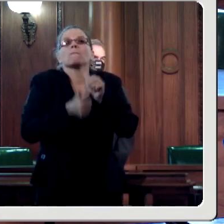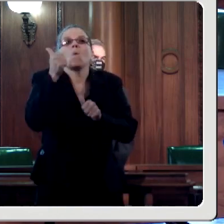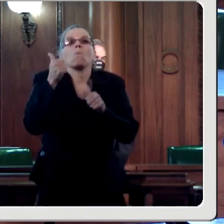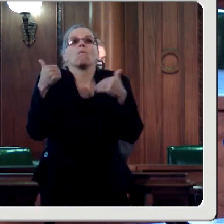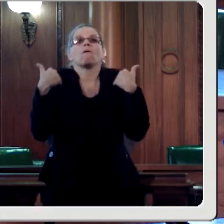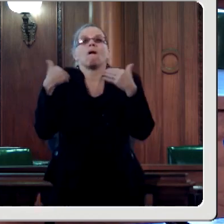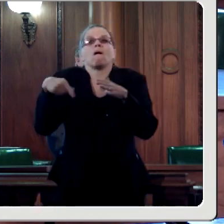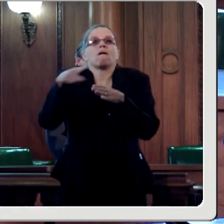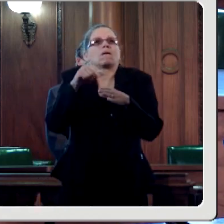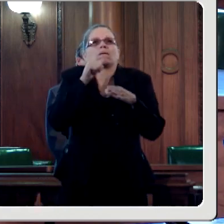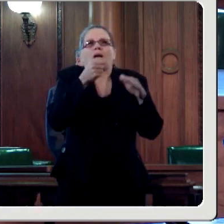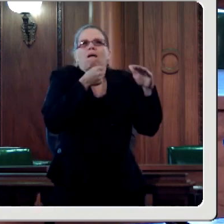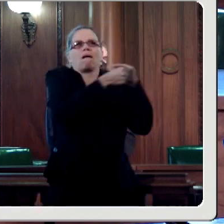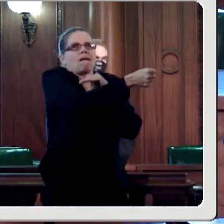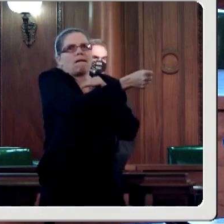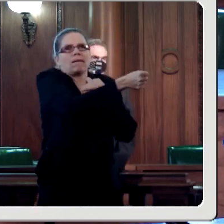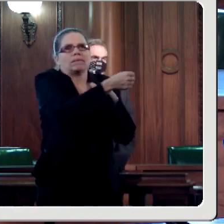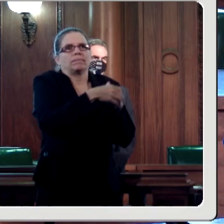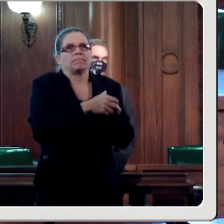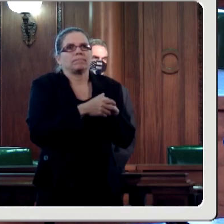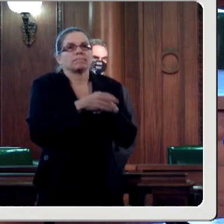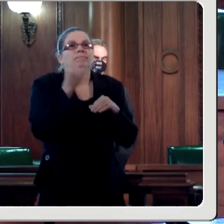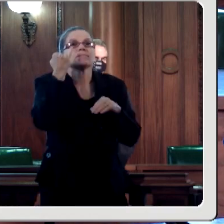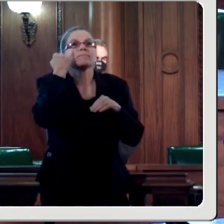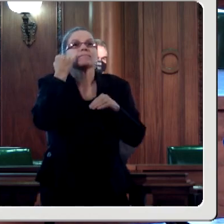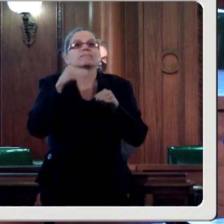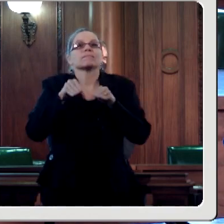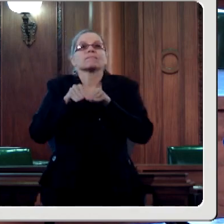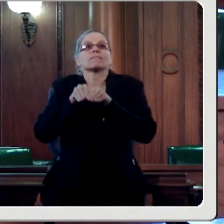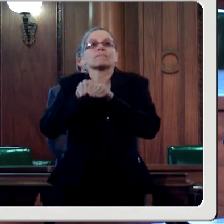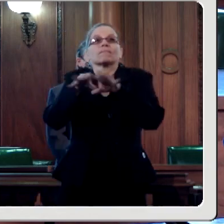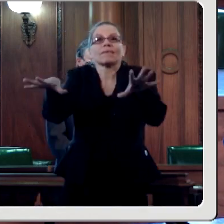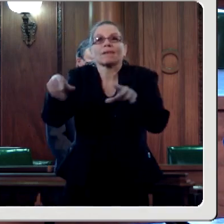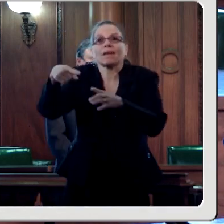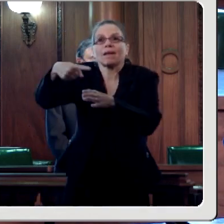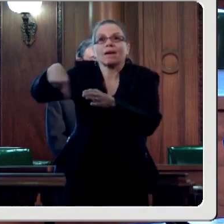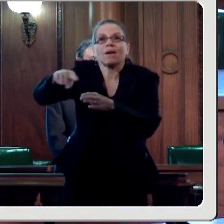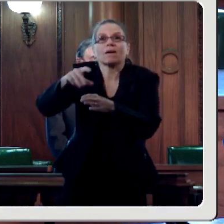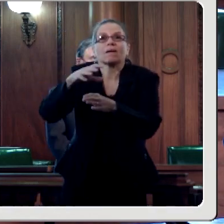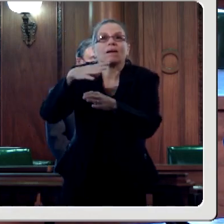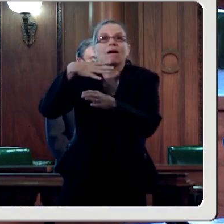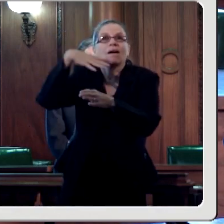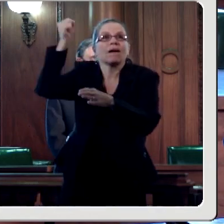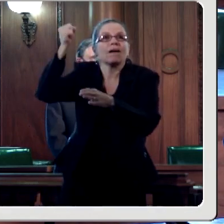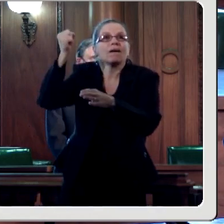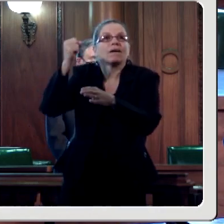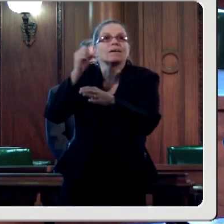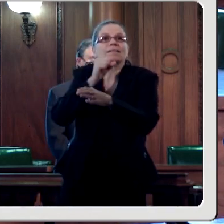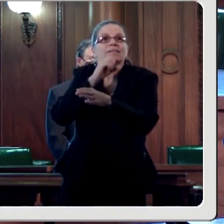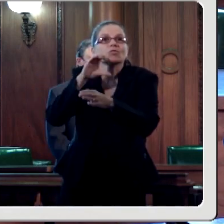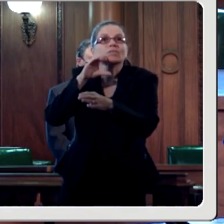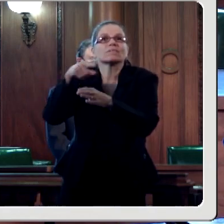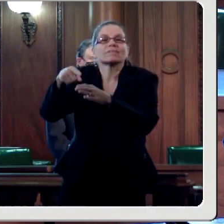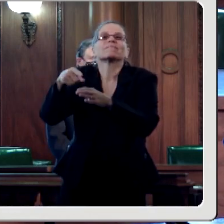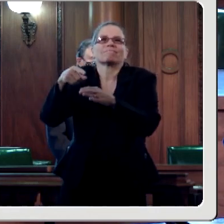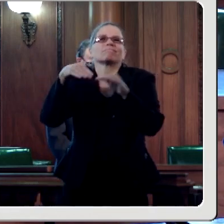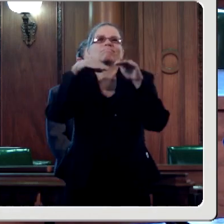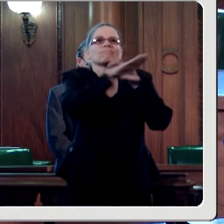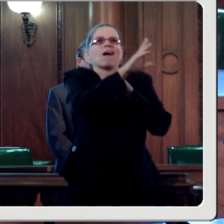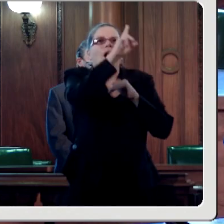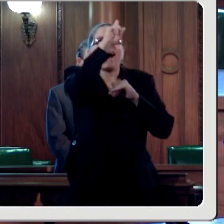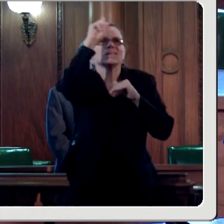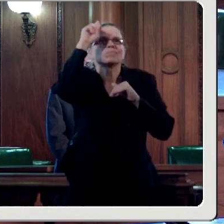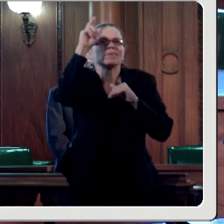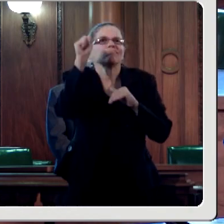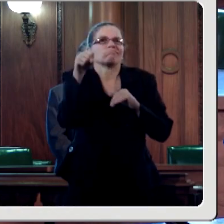older individuals and families are being hospitalized, and then there are young children who are now becoming infected and